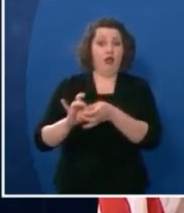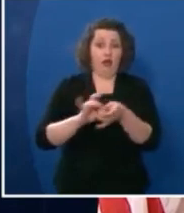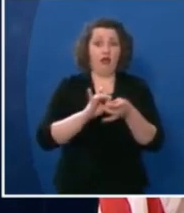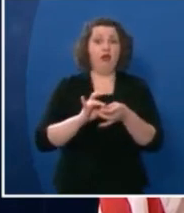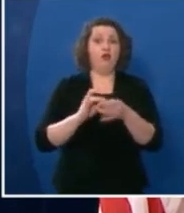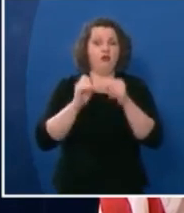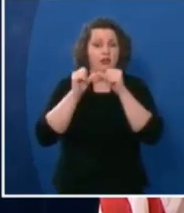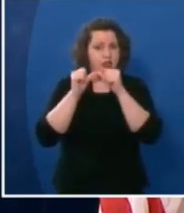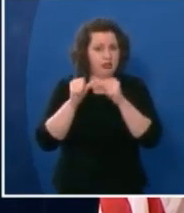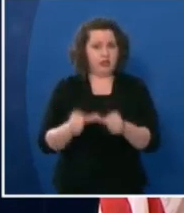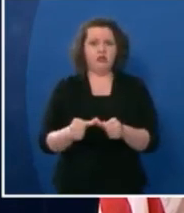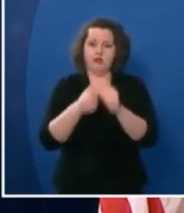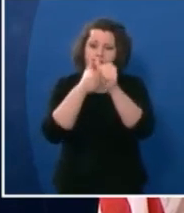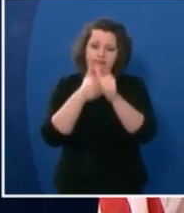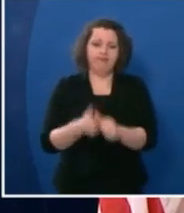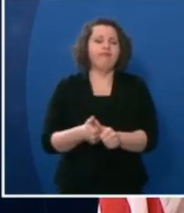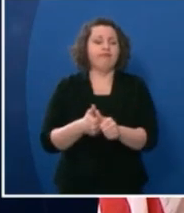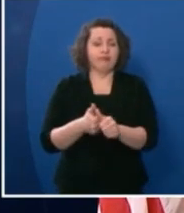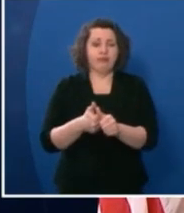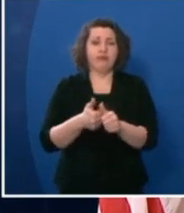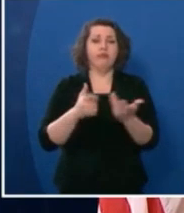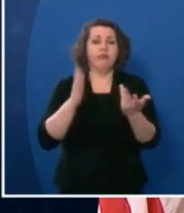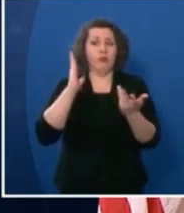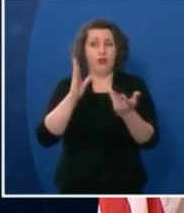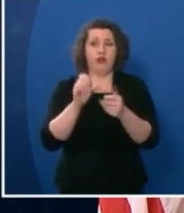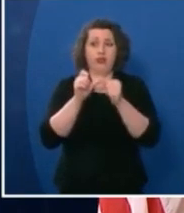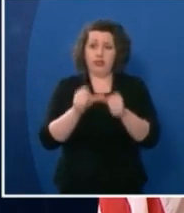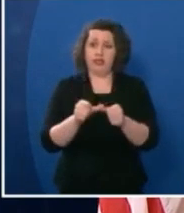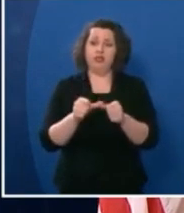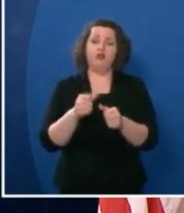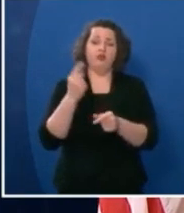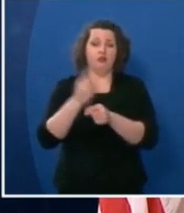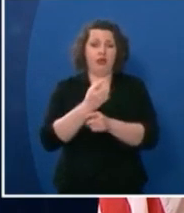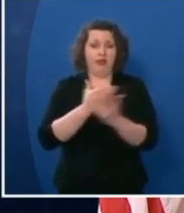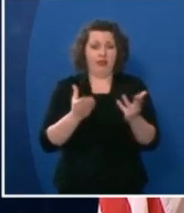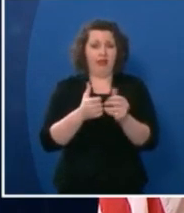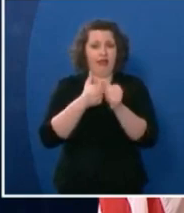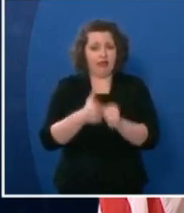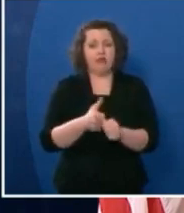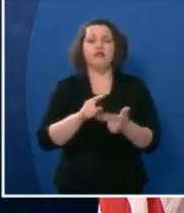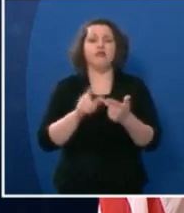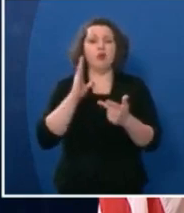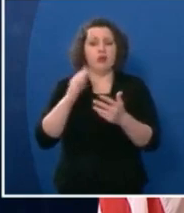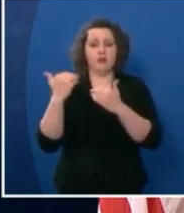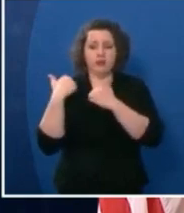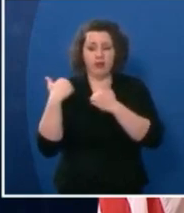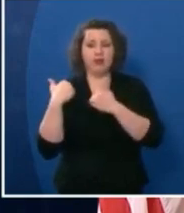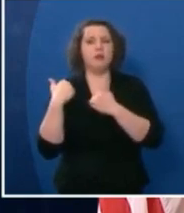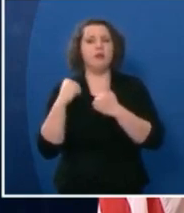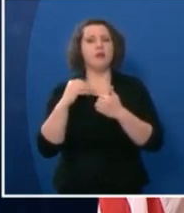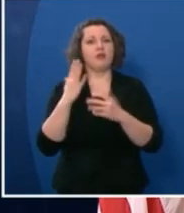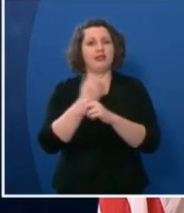do what Iowans always do, and we're going to continue to do the right thing. We're going to continue to be responsible, and we're going to continue to open this state back up.